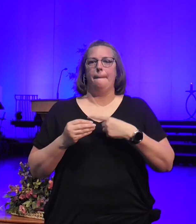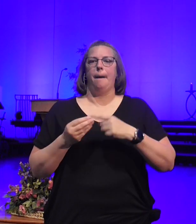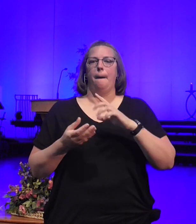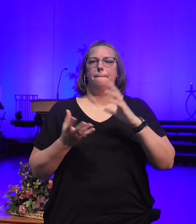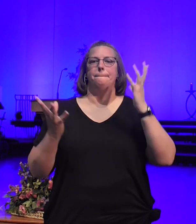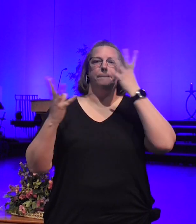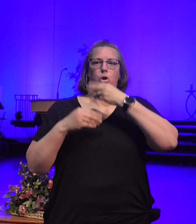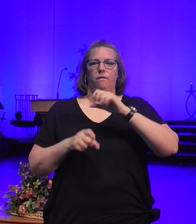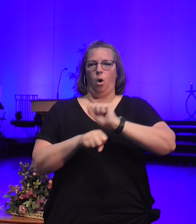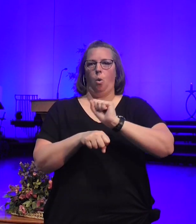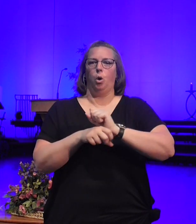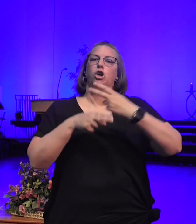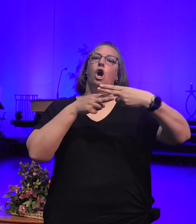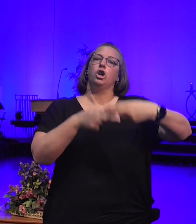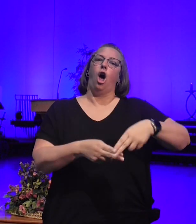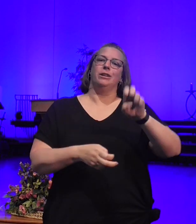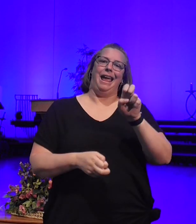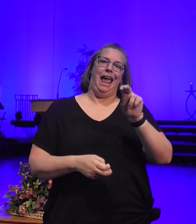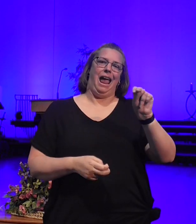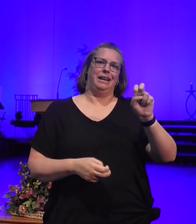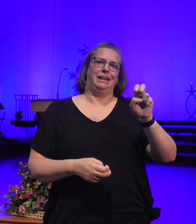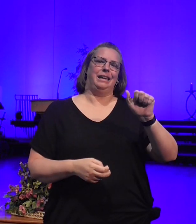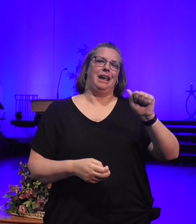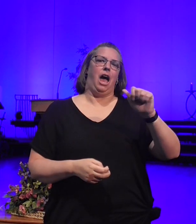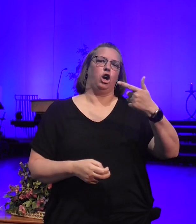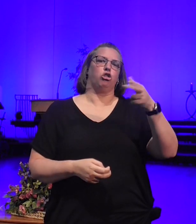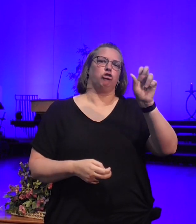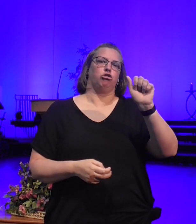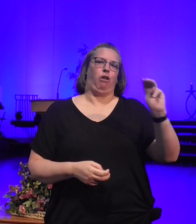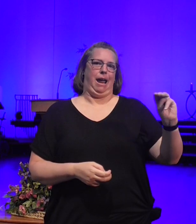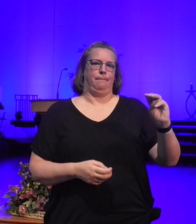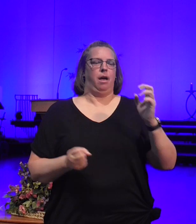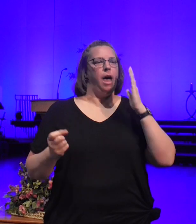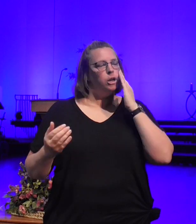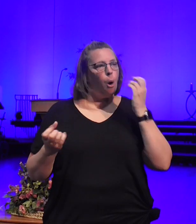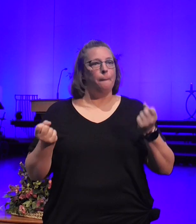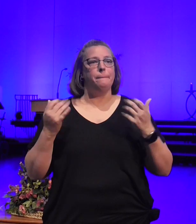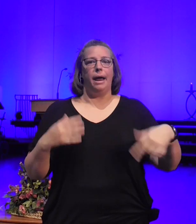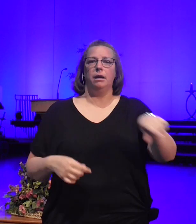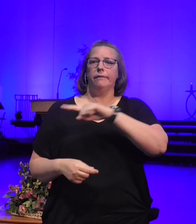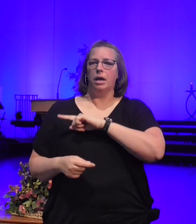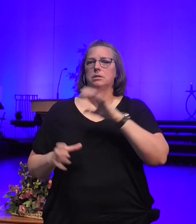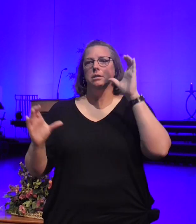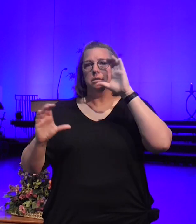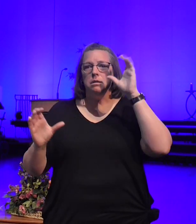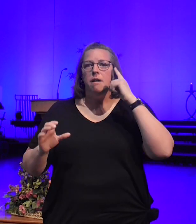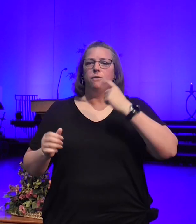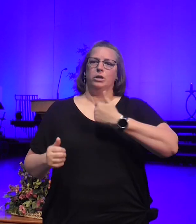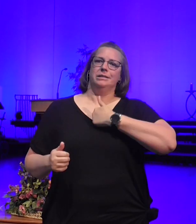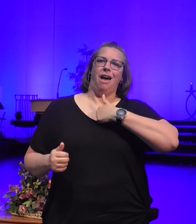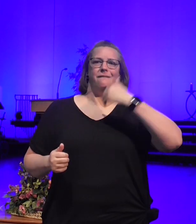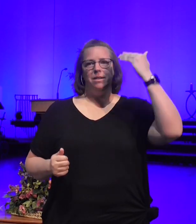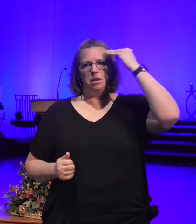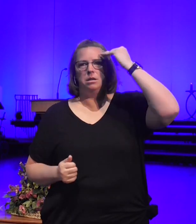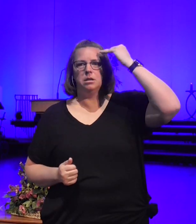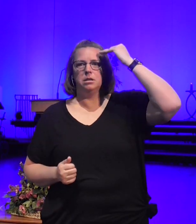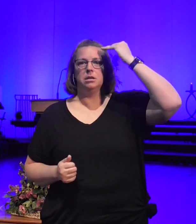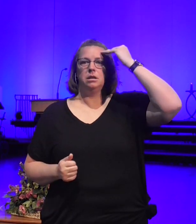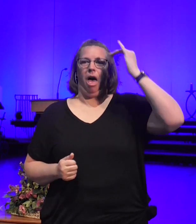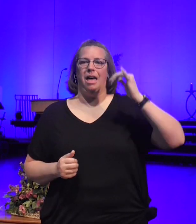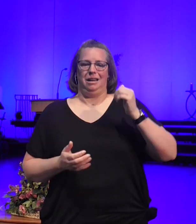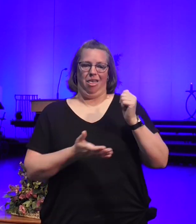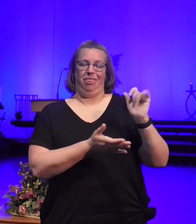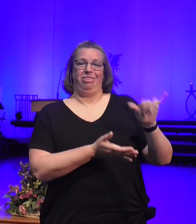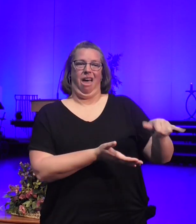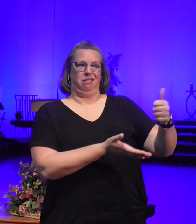work called the Enneagram. I know that many of us are in search of self-knowledge and self-awareness. And I find that the Enneagram is so